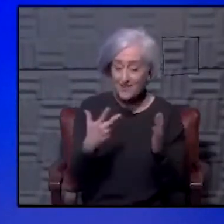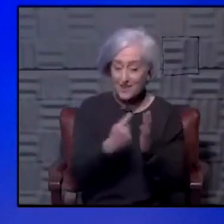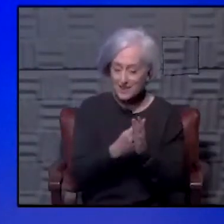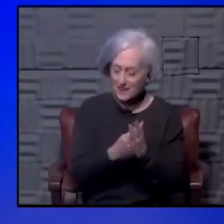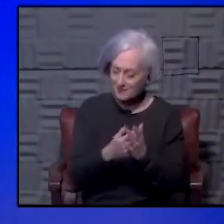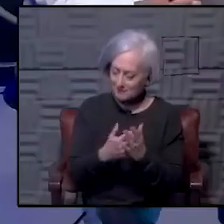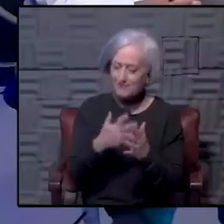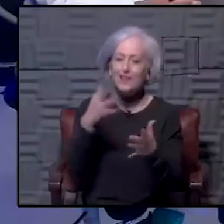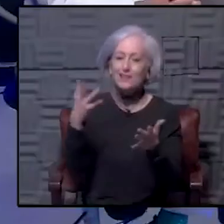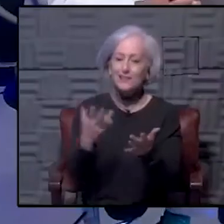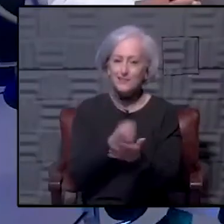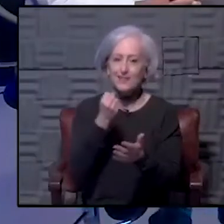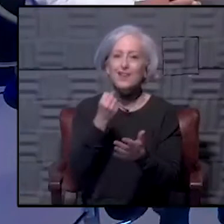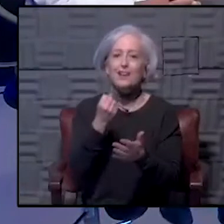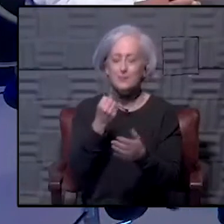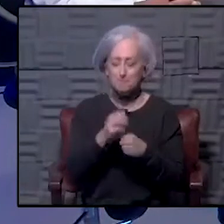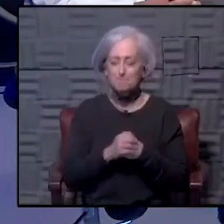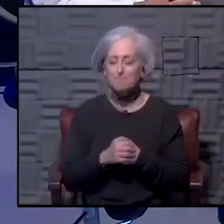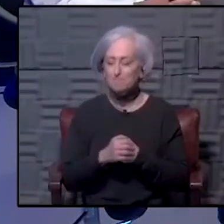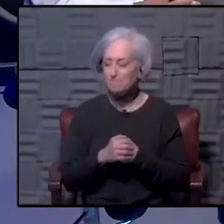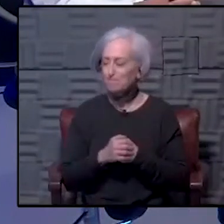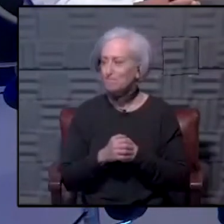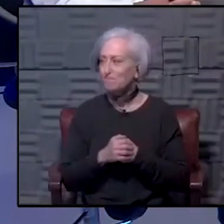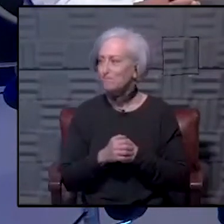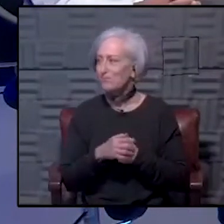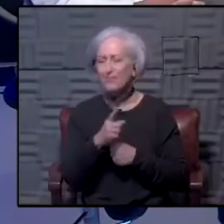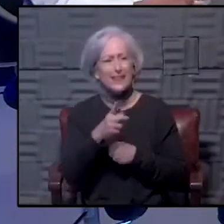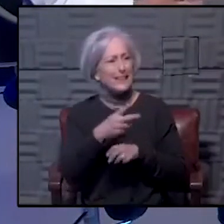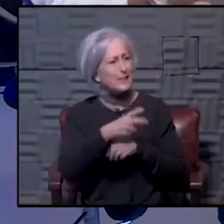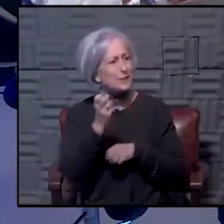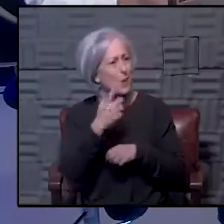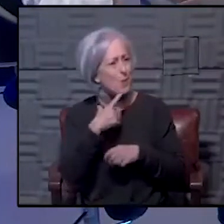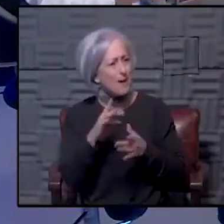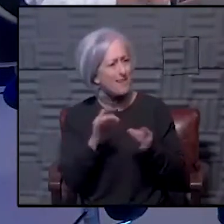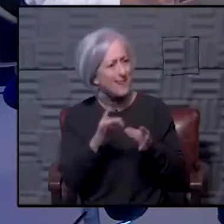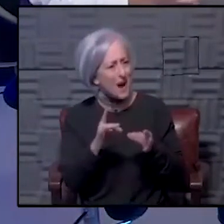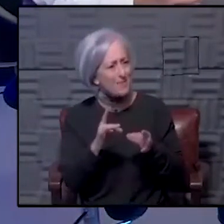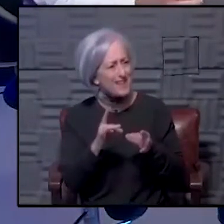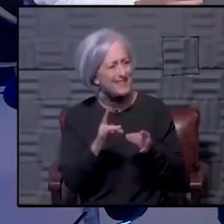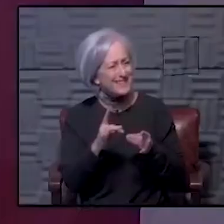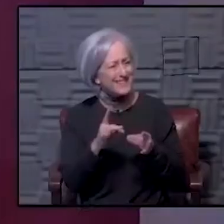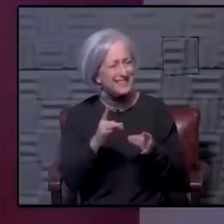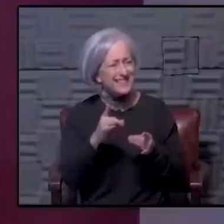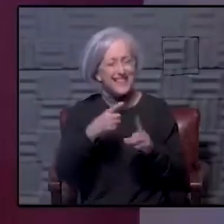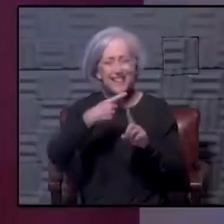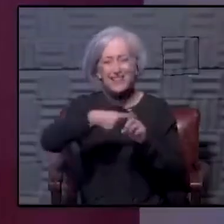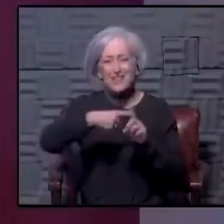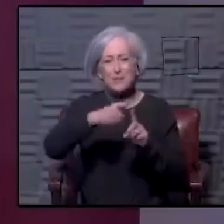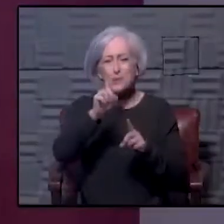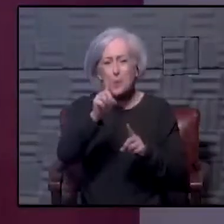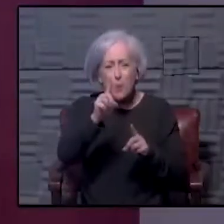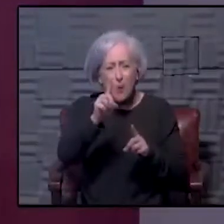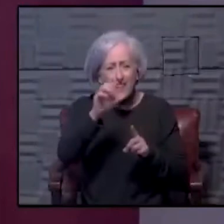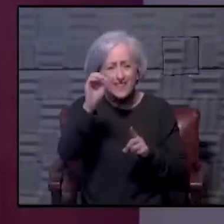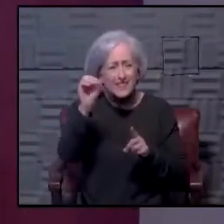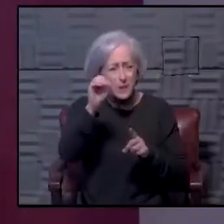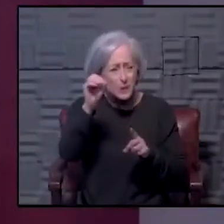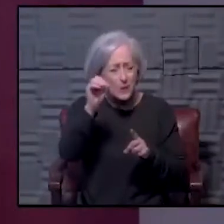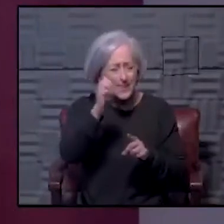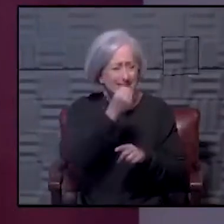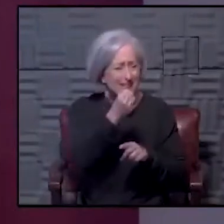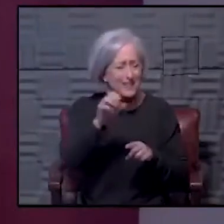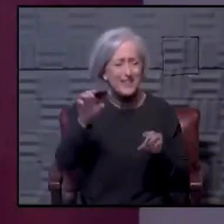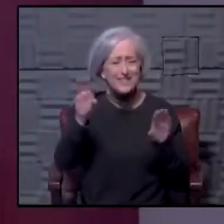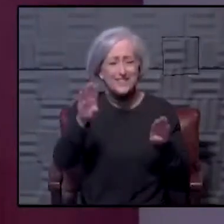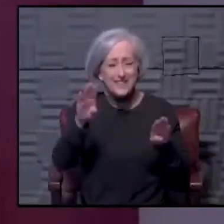shot. He stole what I was going to say. I think the high is supposed to be 1 degree on both Saturday and Sunday, so very